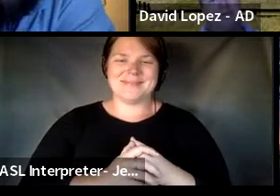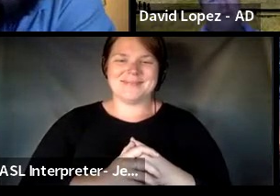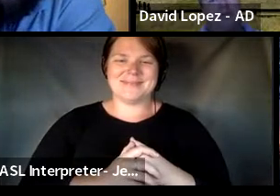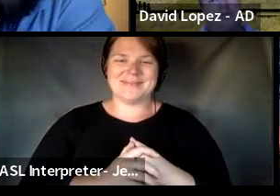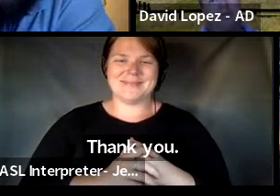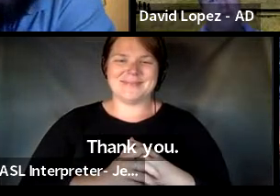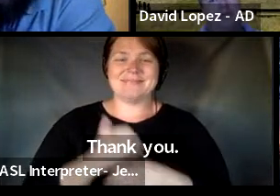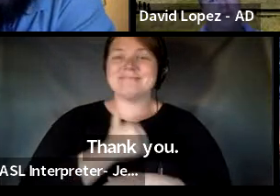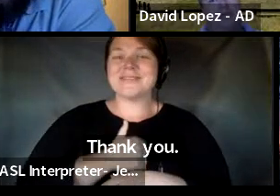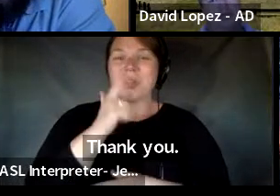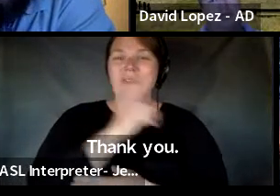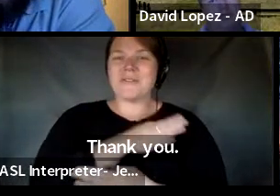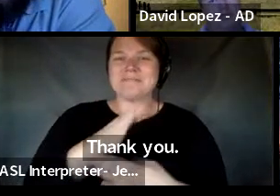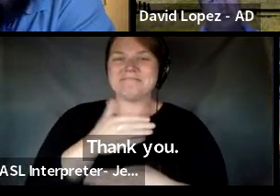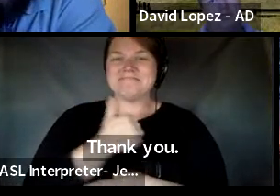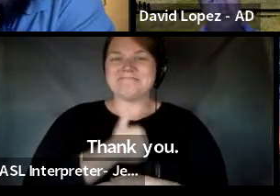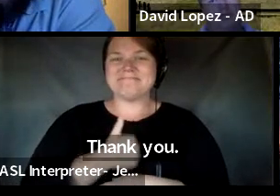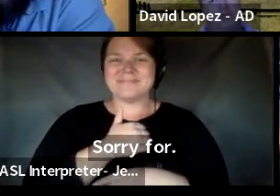Douglas. interruption.